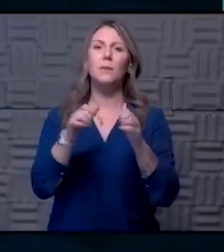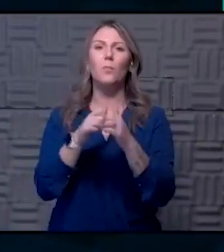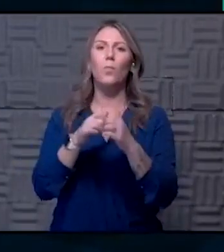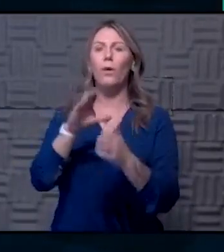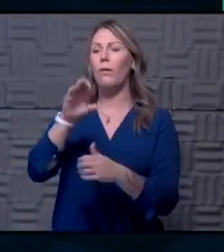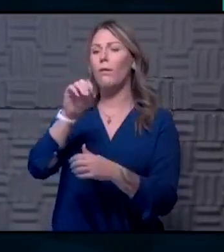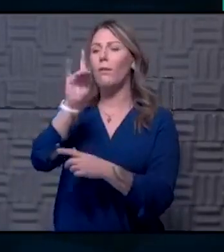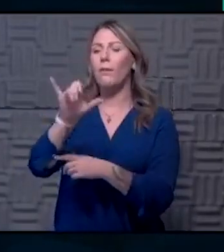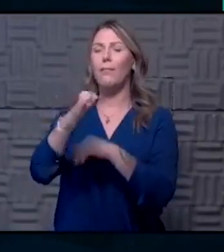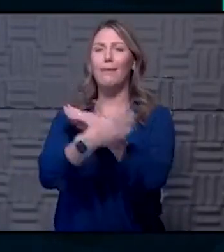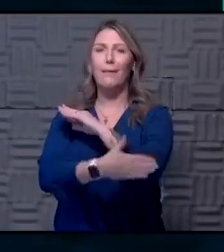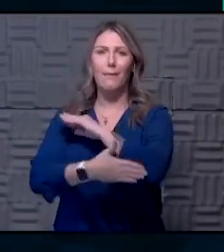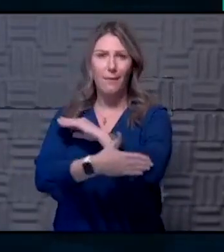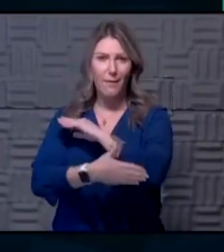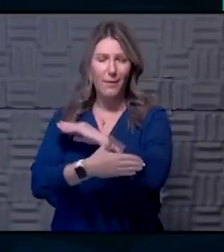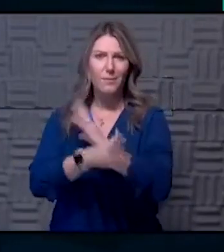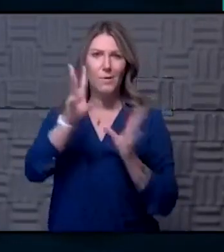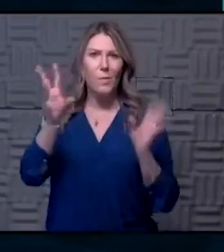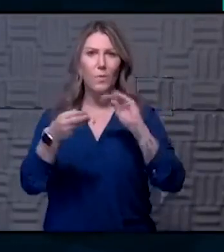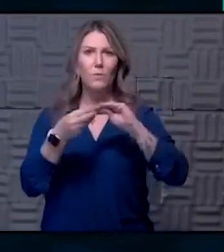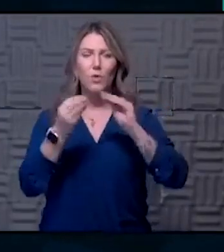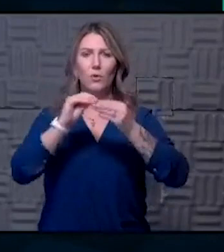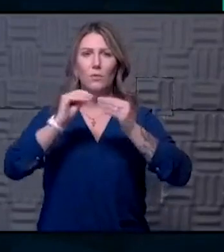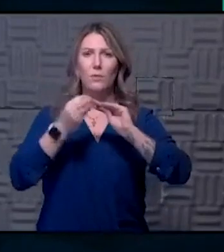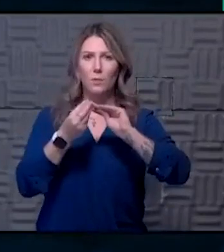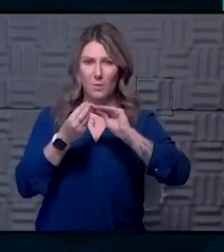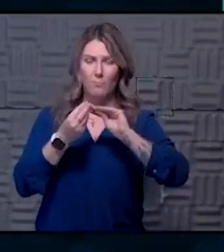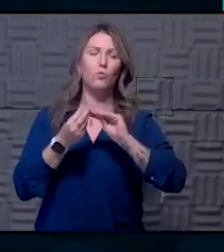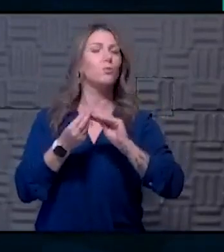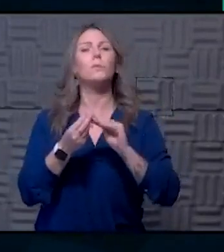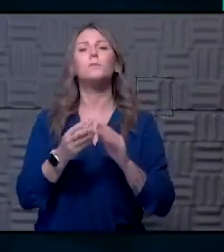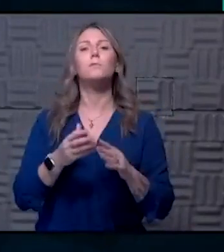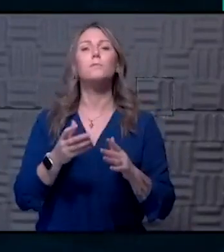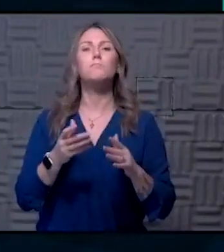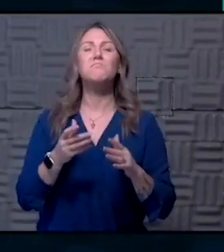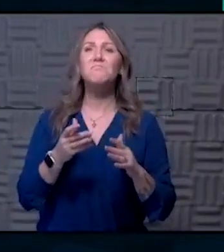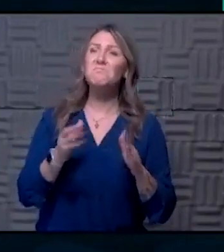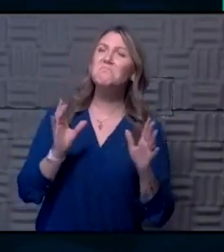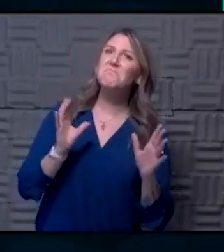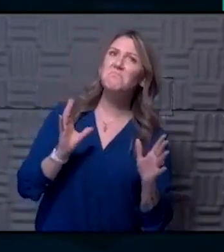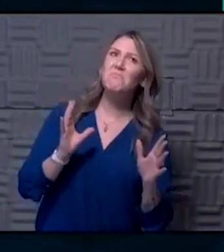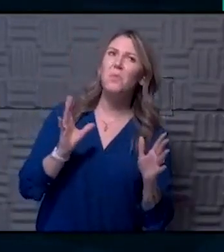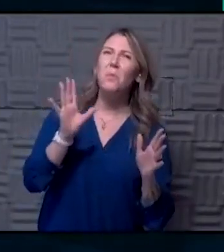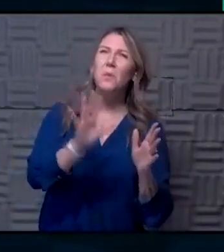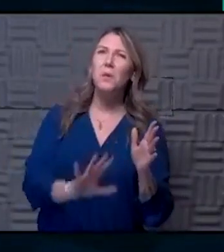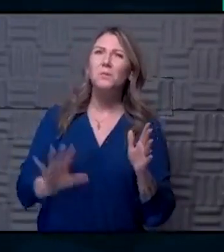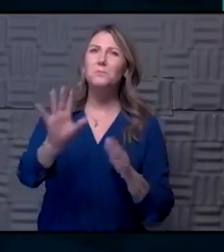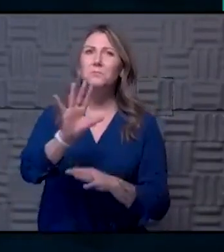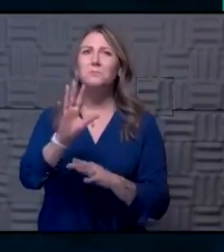County. The overall numbers in Clay County had been somewhere around